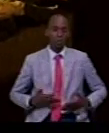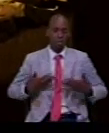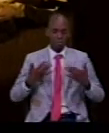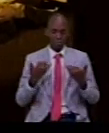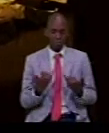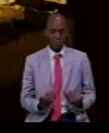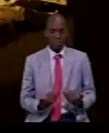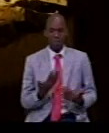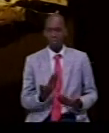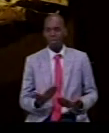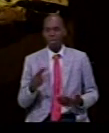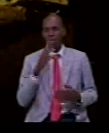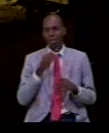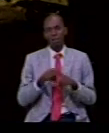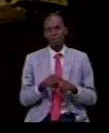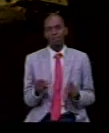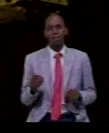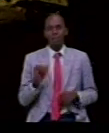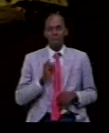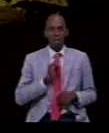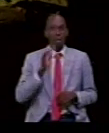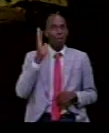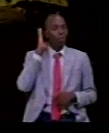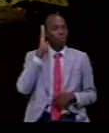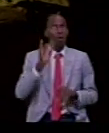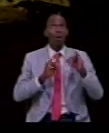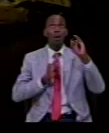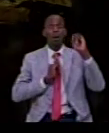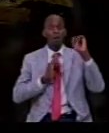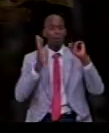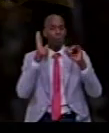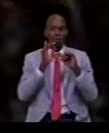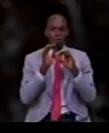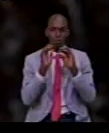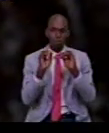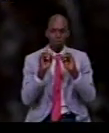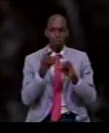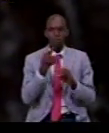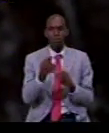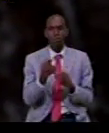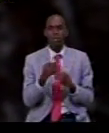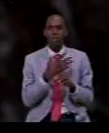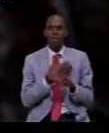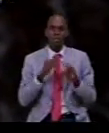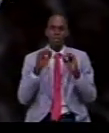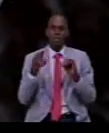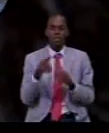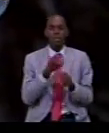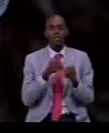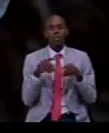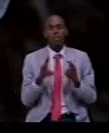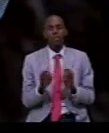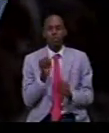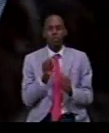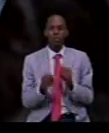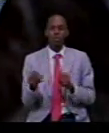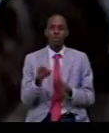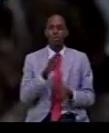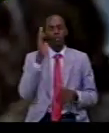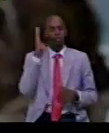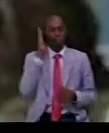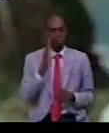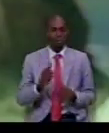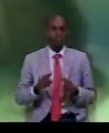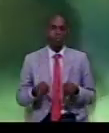different now. I will instruct thee and teach thee in the way which thou shalt